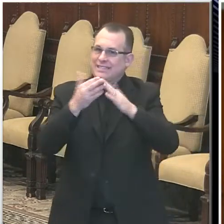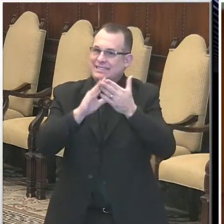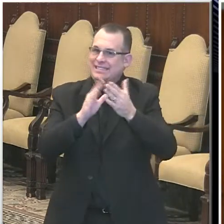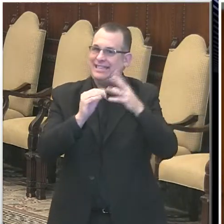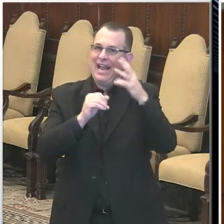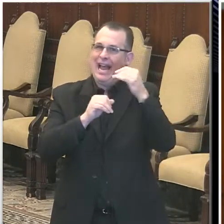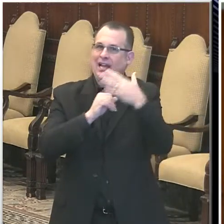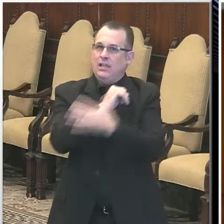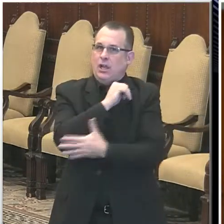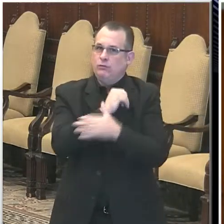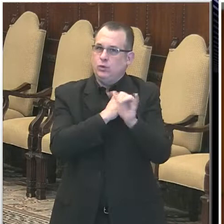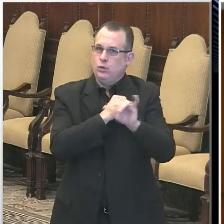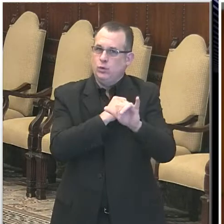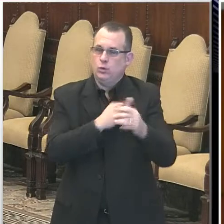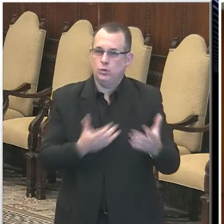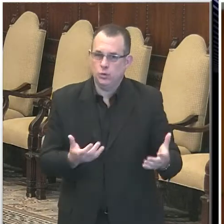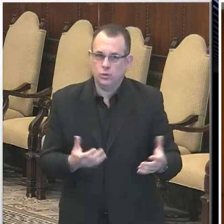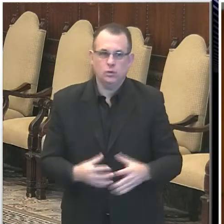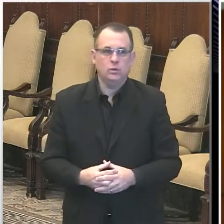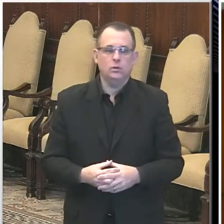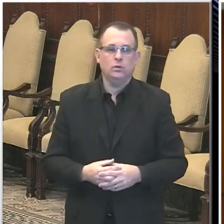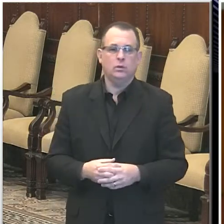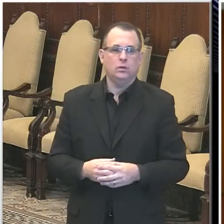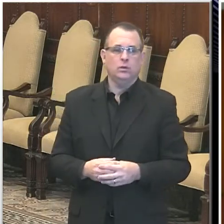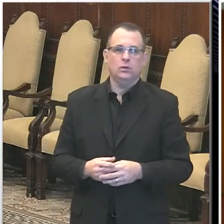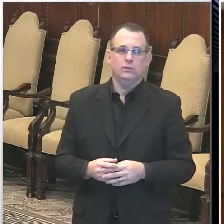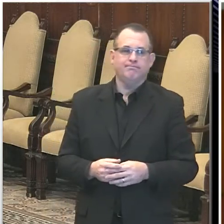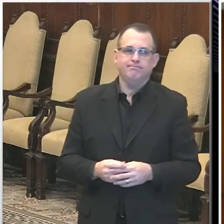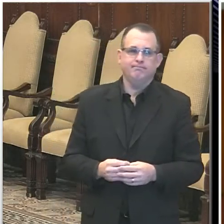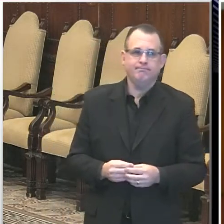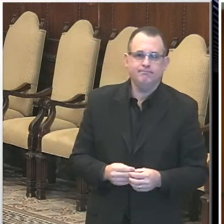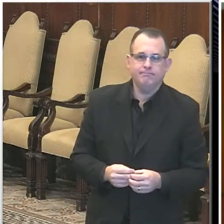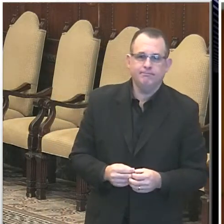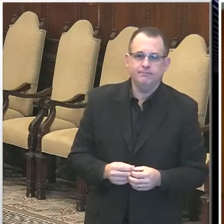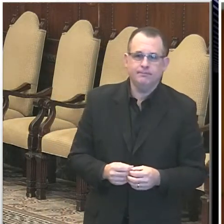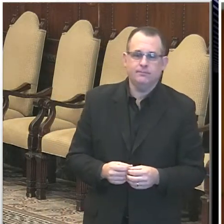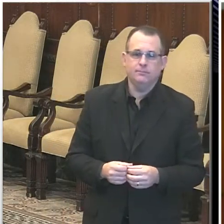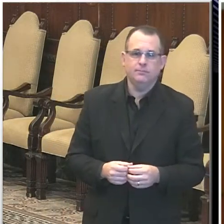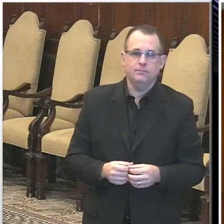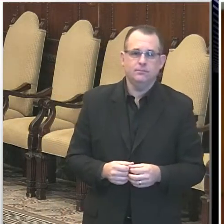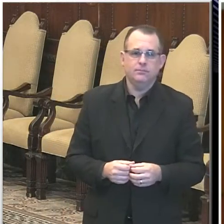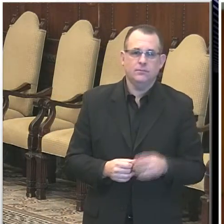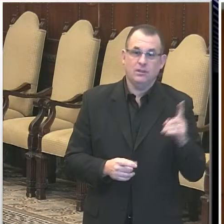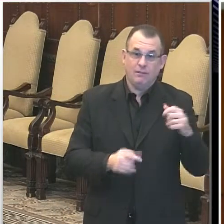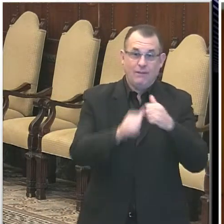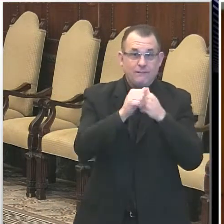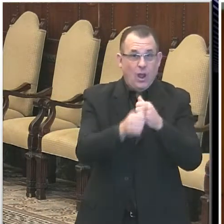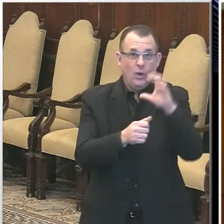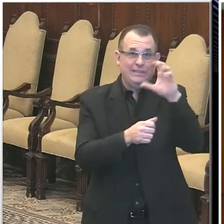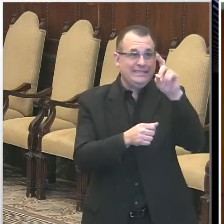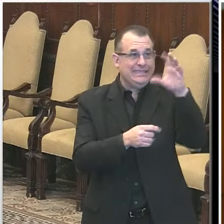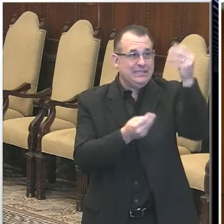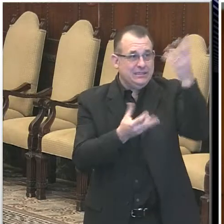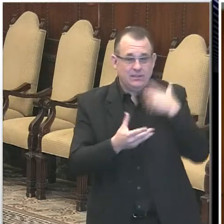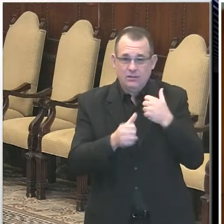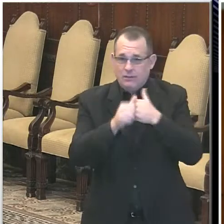have provided guidance to hospitals following the CDC's guidance on how to conserve personal protective equipment.